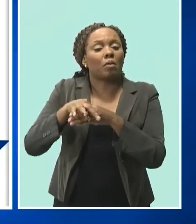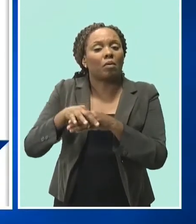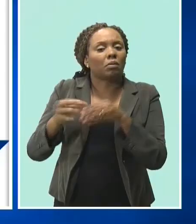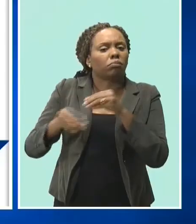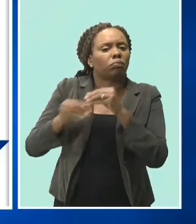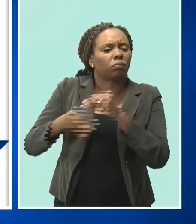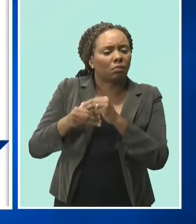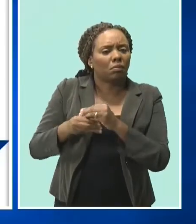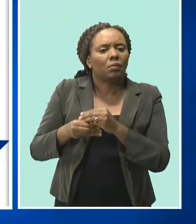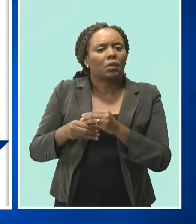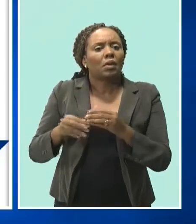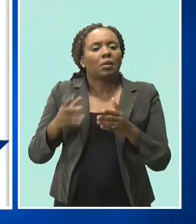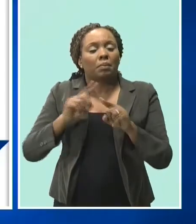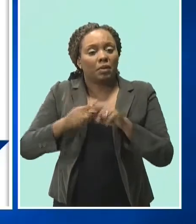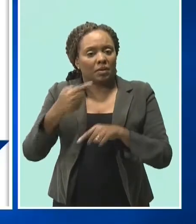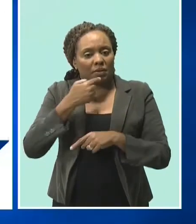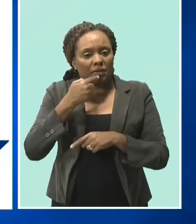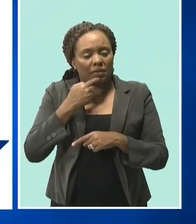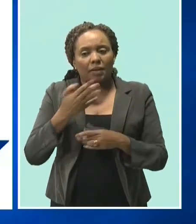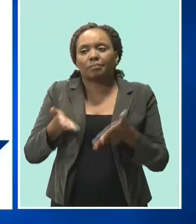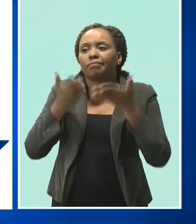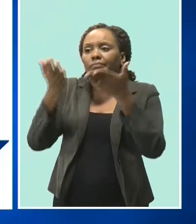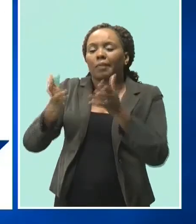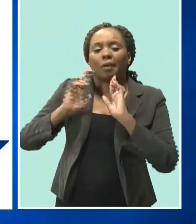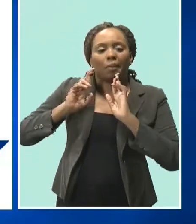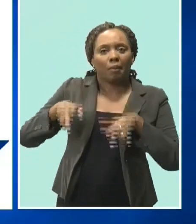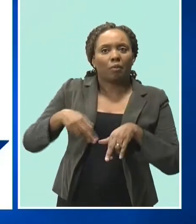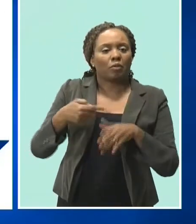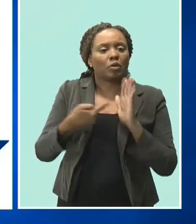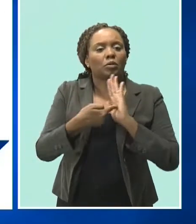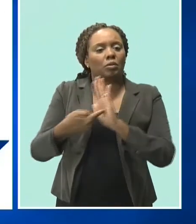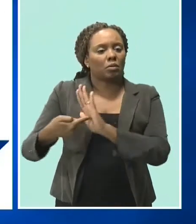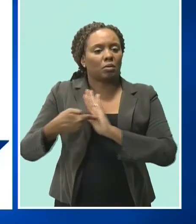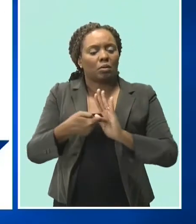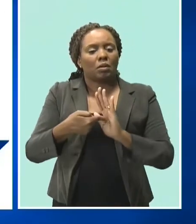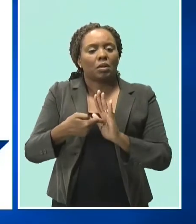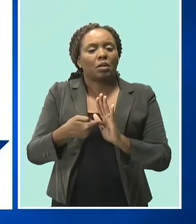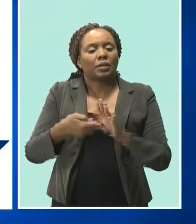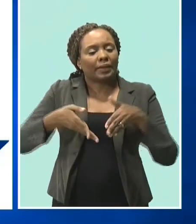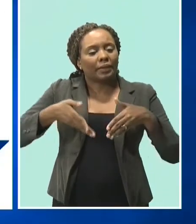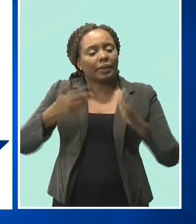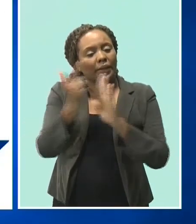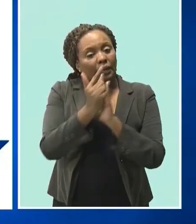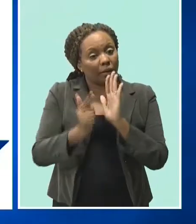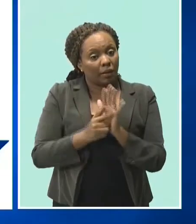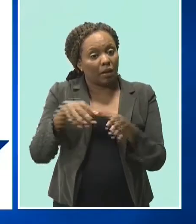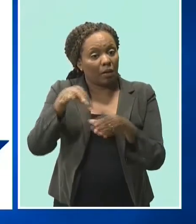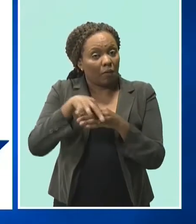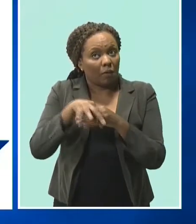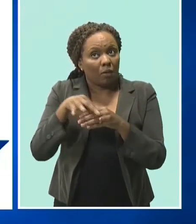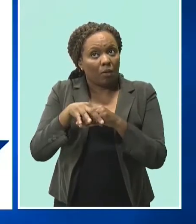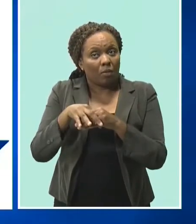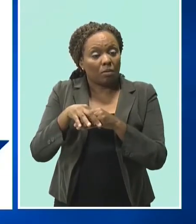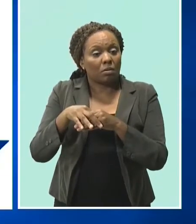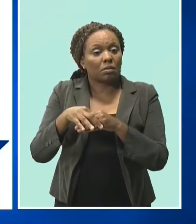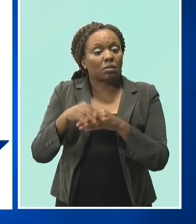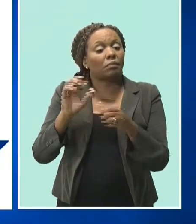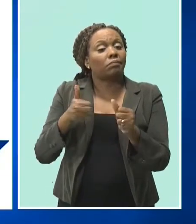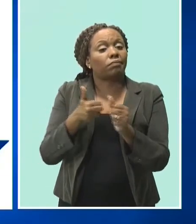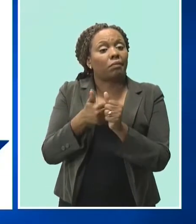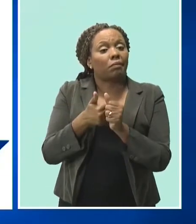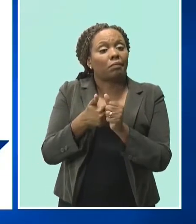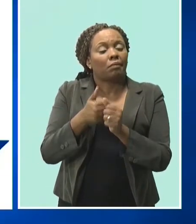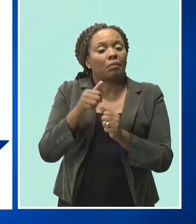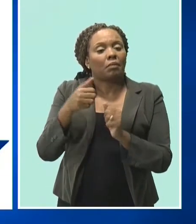more valid votes. He said his submission shows the valid and credible votes in accordance with the Representation of the People Act. In the